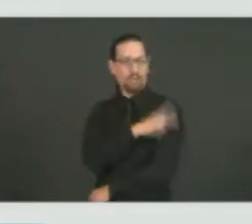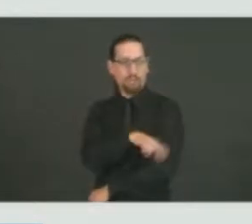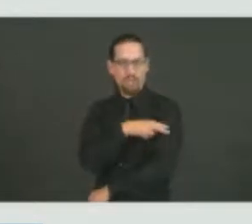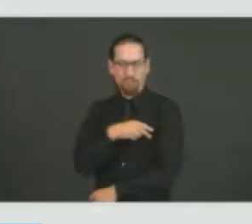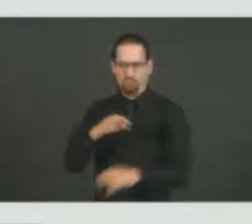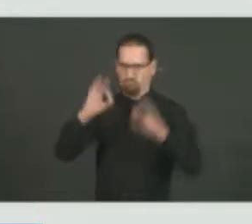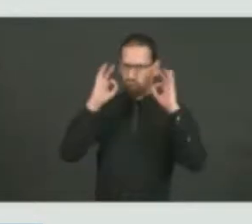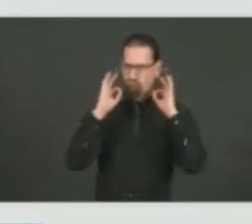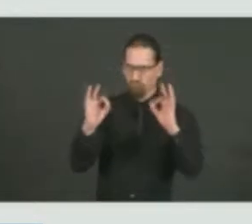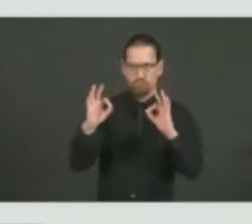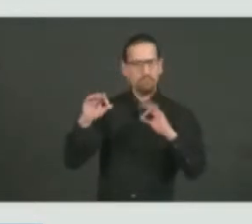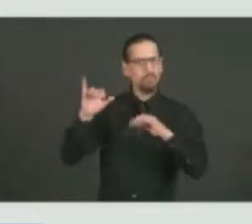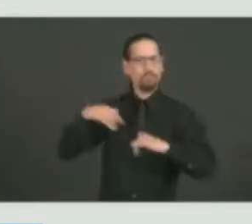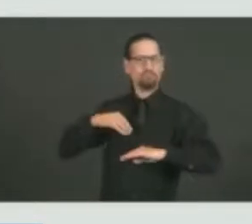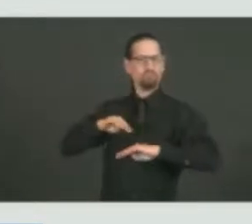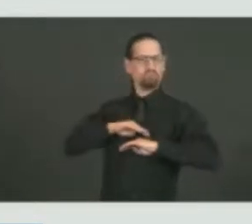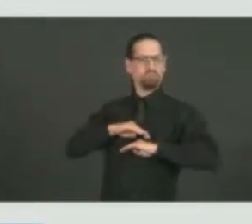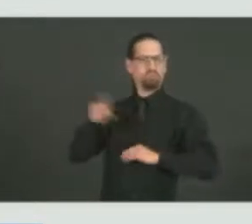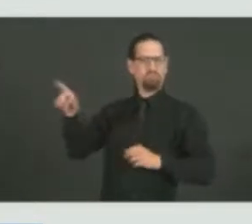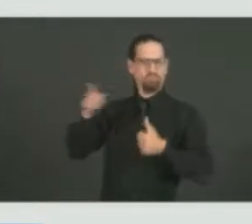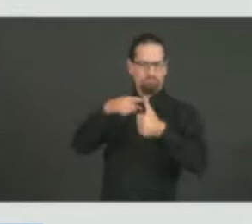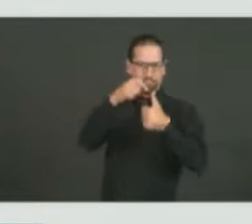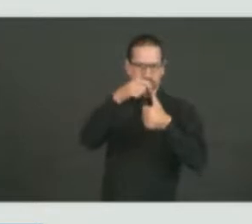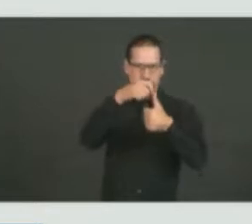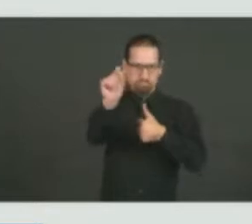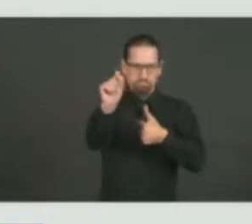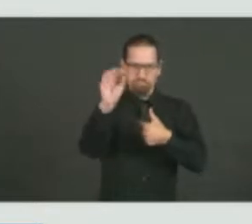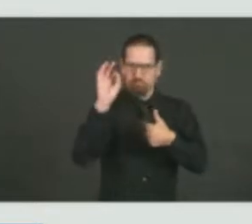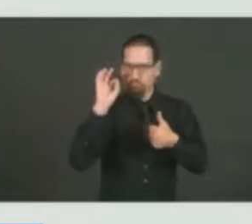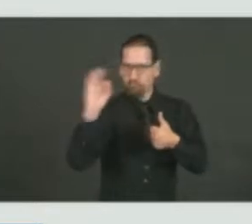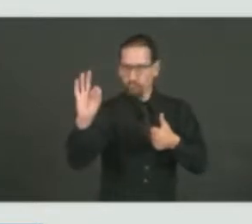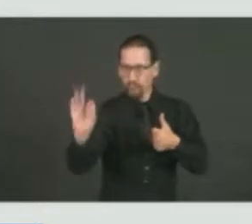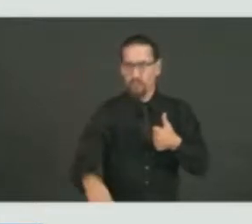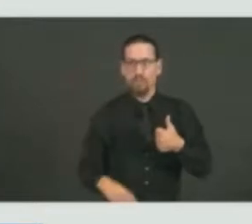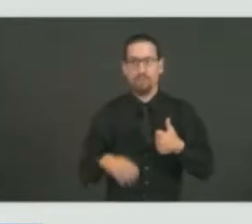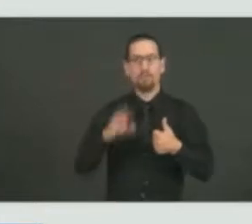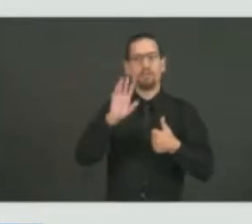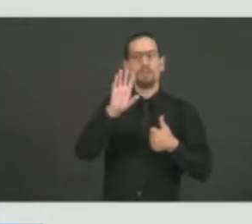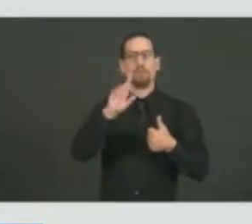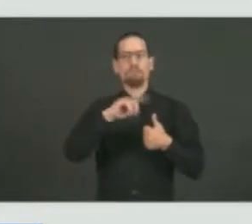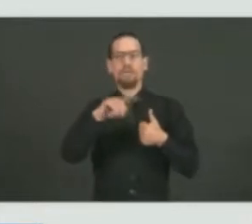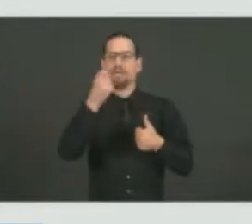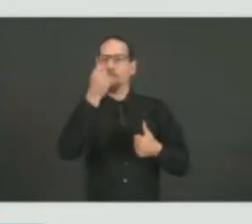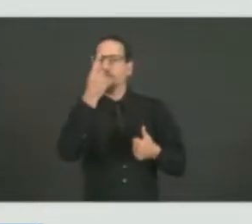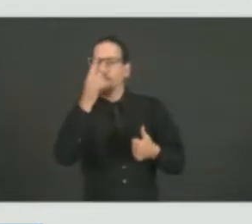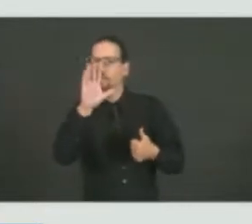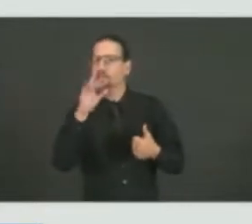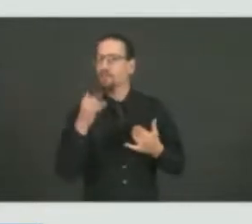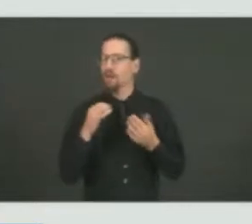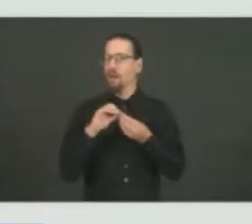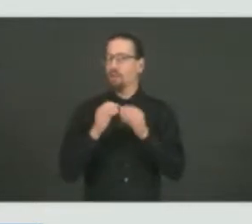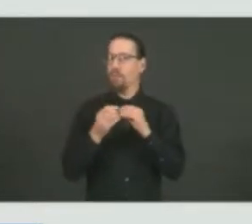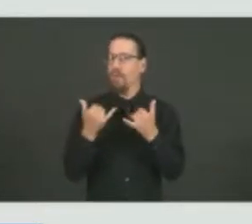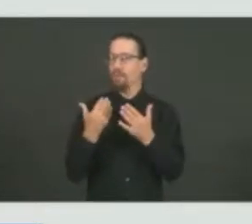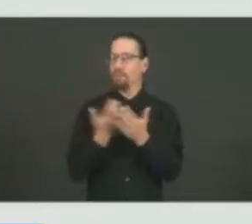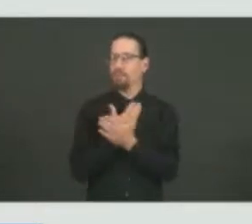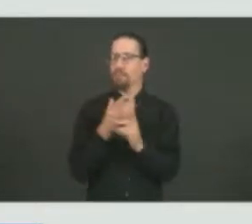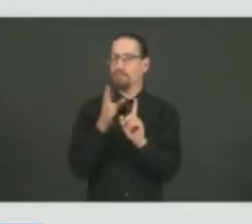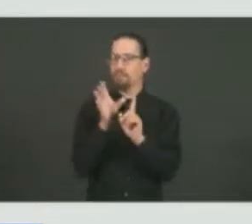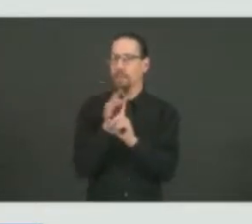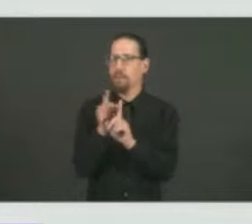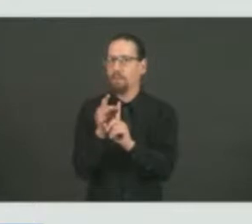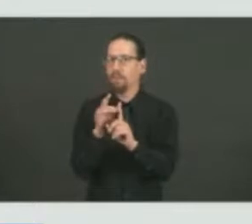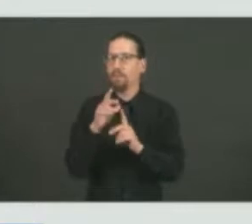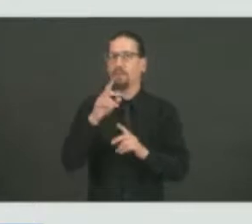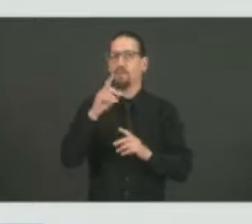moving forward a phase, so that's great. We're starting to see a slight increase in new hospitalizations, but we're